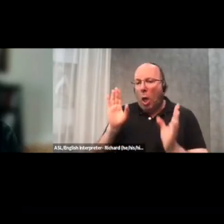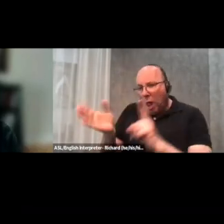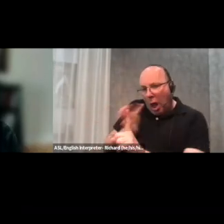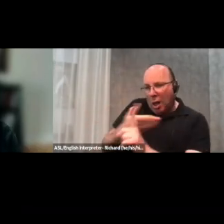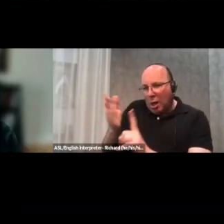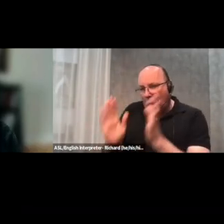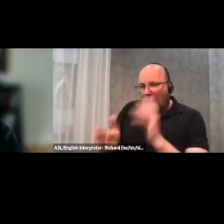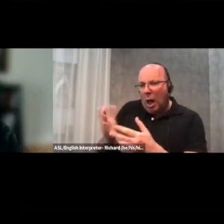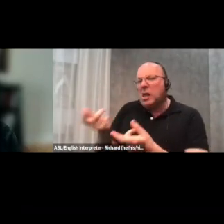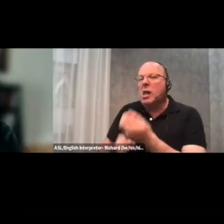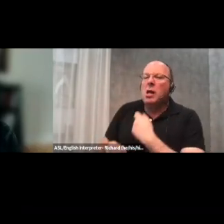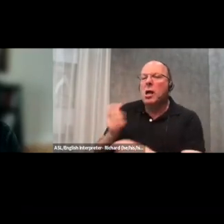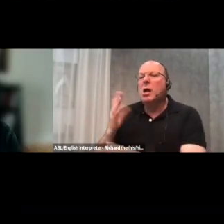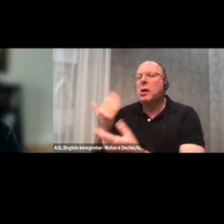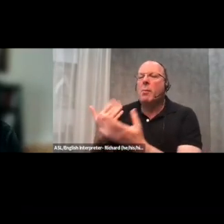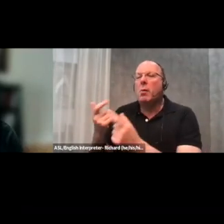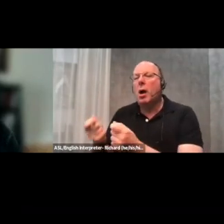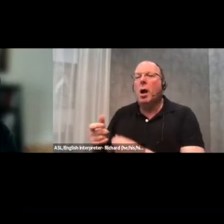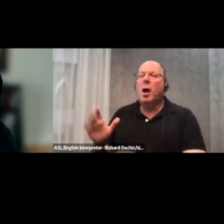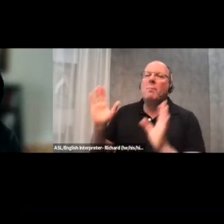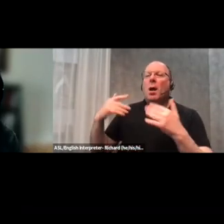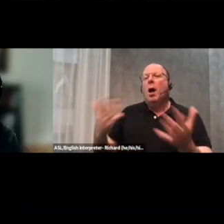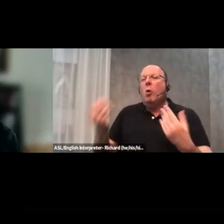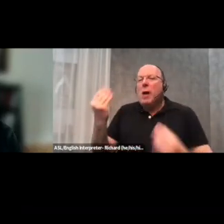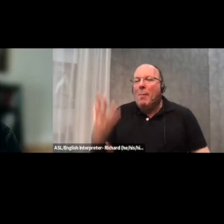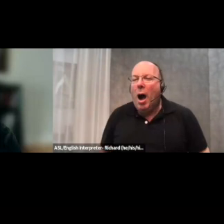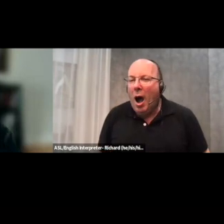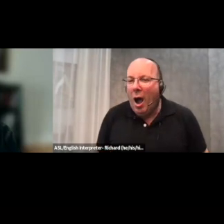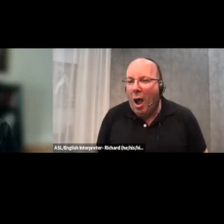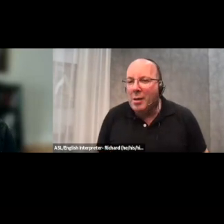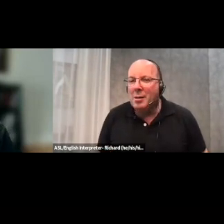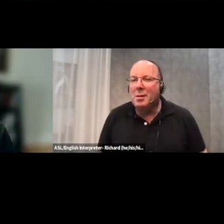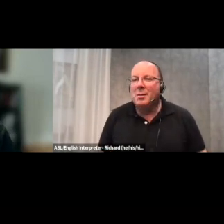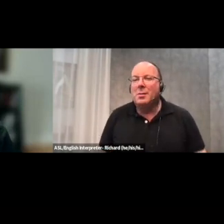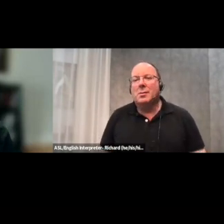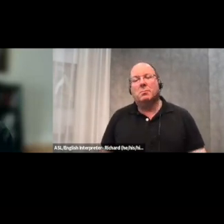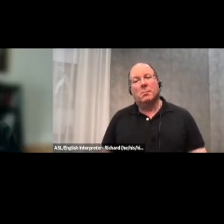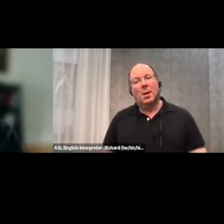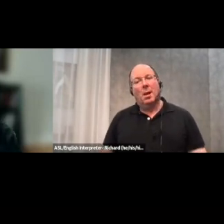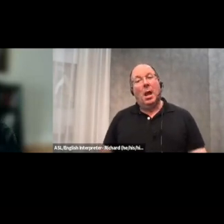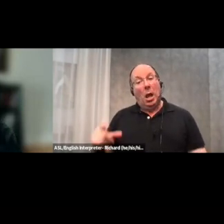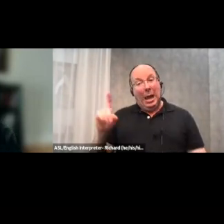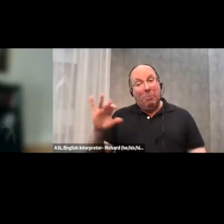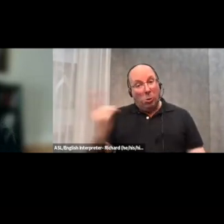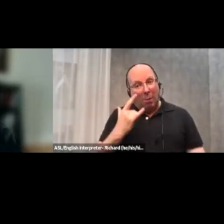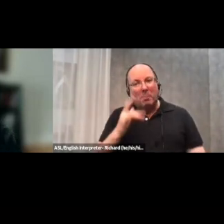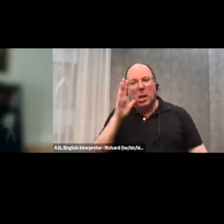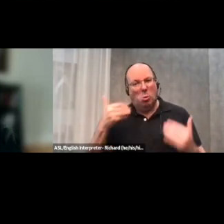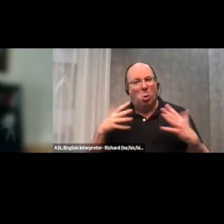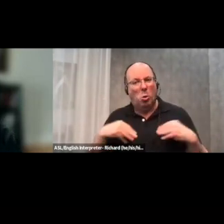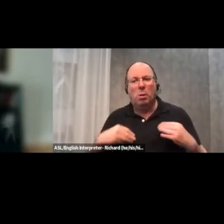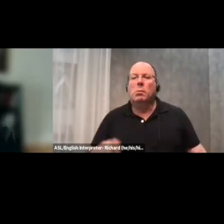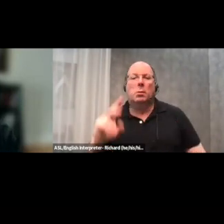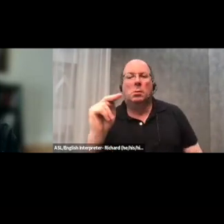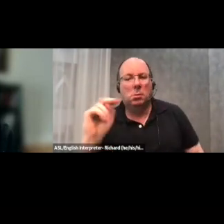okay to badger or pressure them. Like saying, oh, come on, or like, you do it if you loved me. Those are not, that is